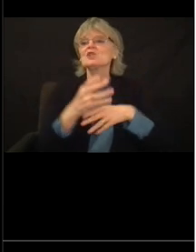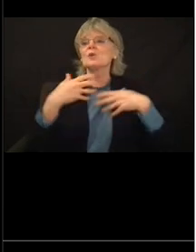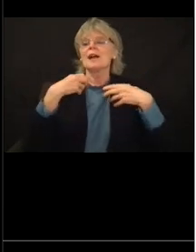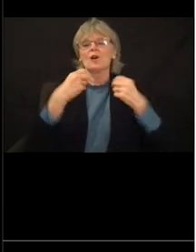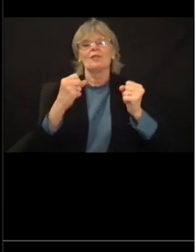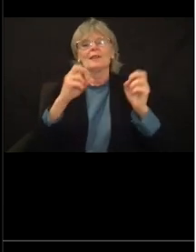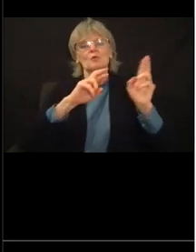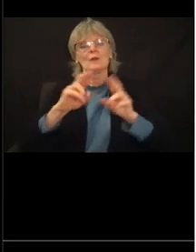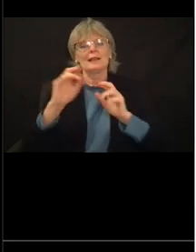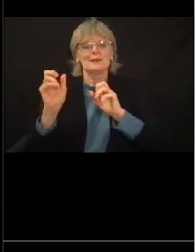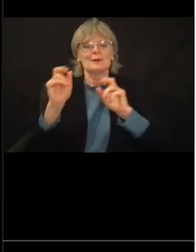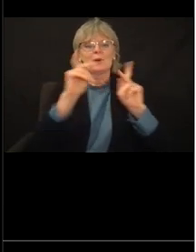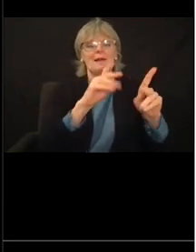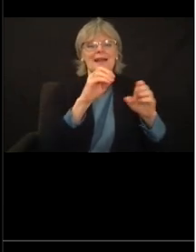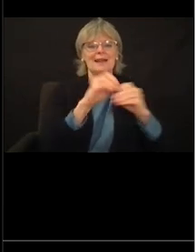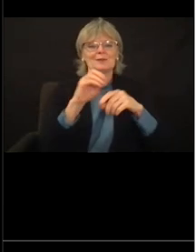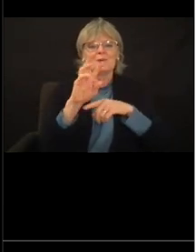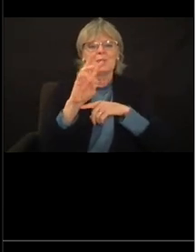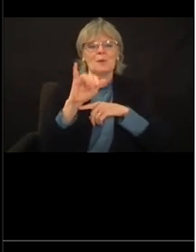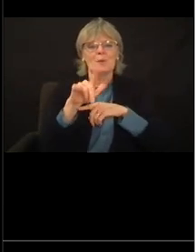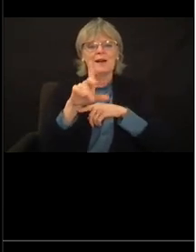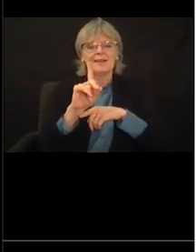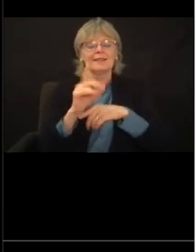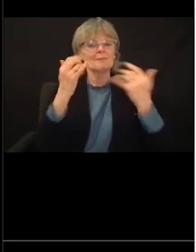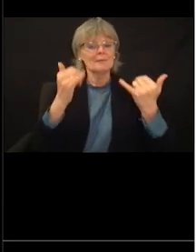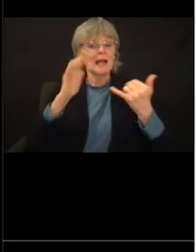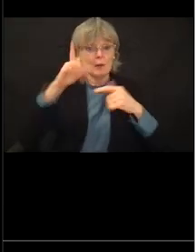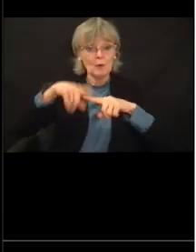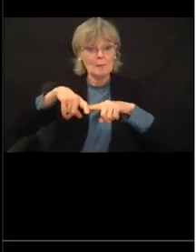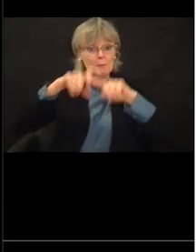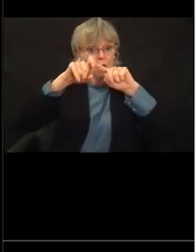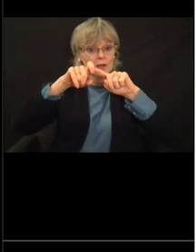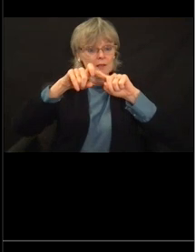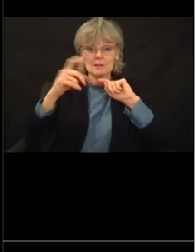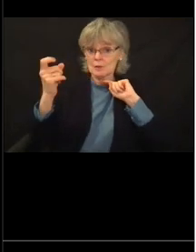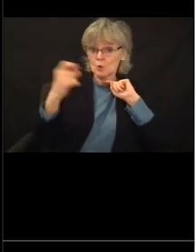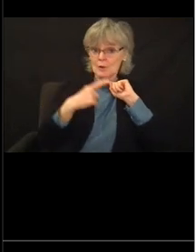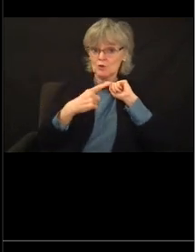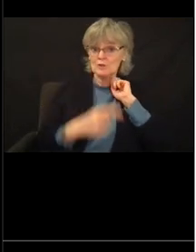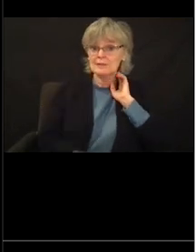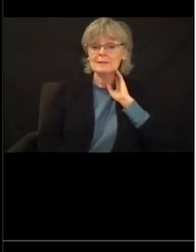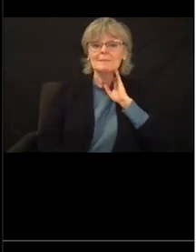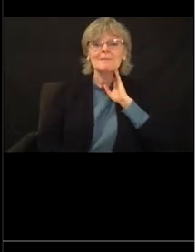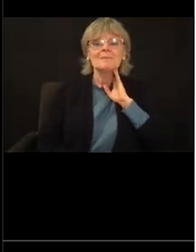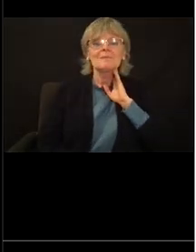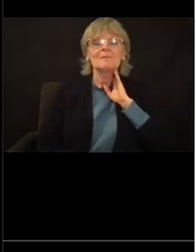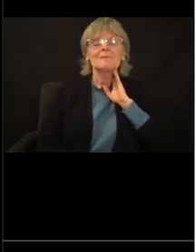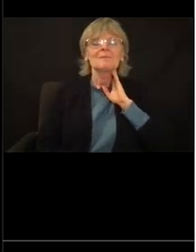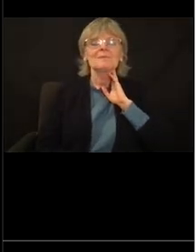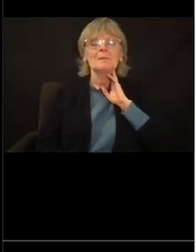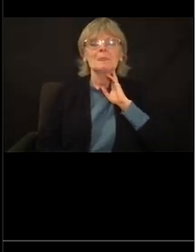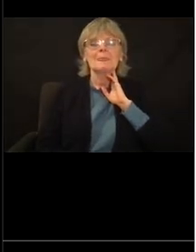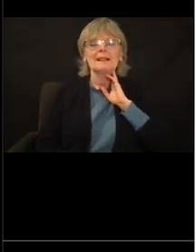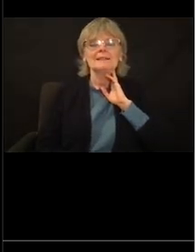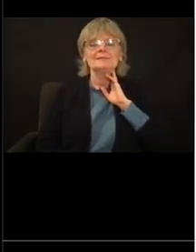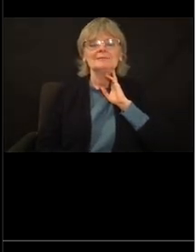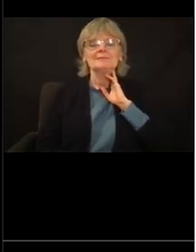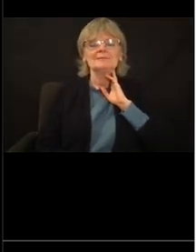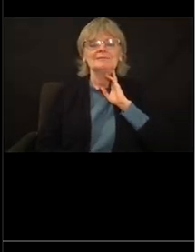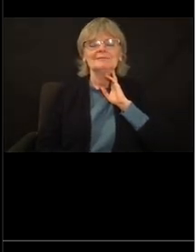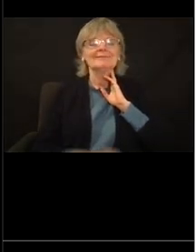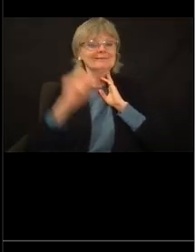wild. So I'm going to pause there and see if there's any questions in the chat box, Grace. Excellent. Of course there